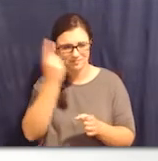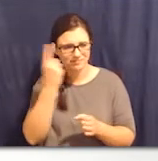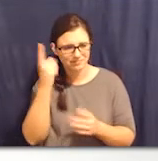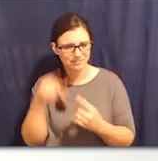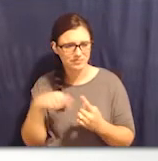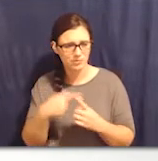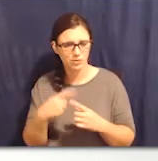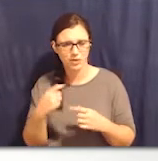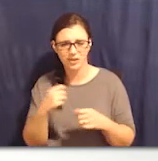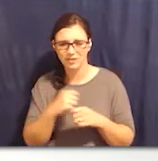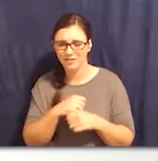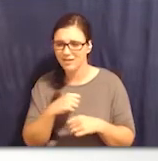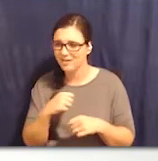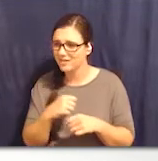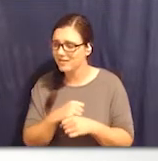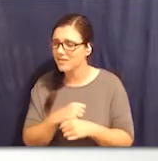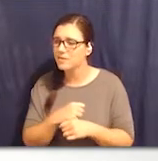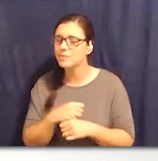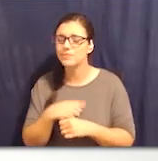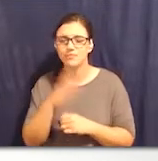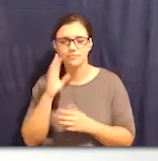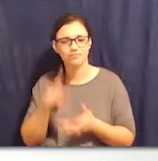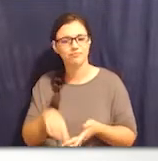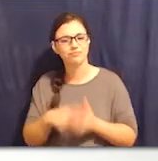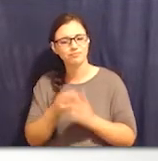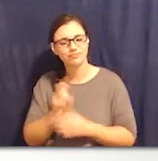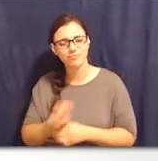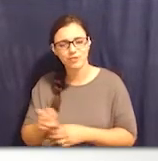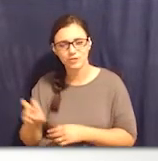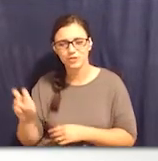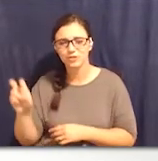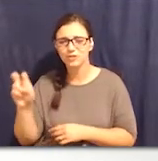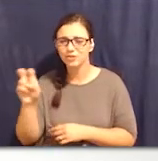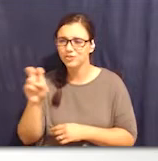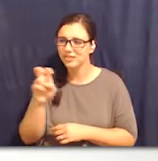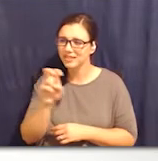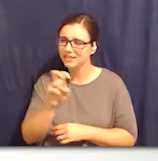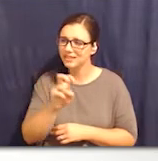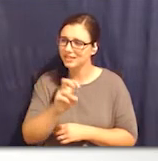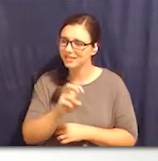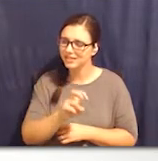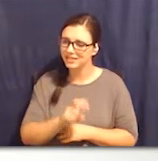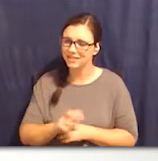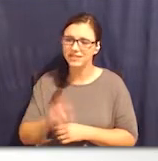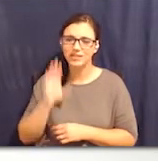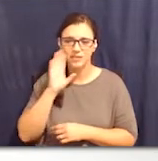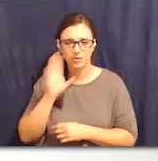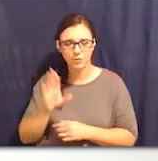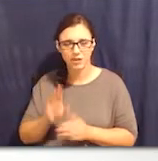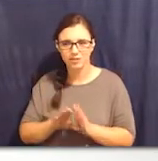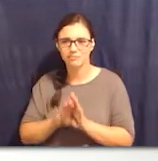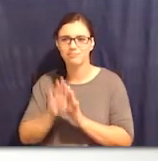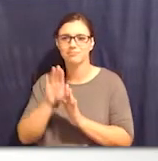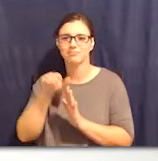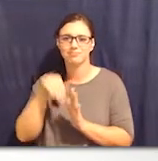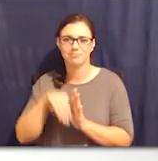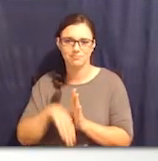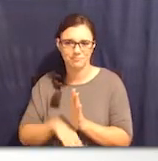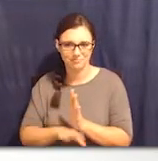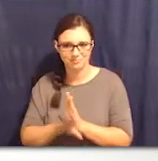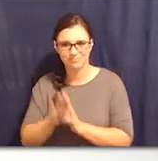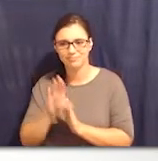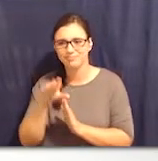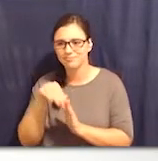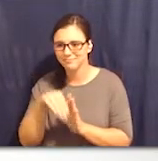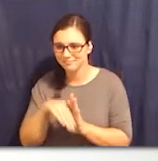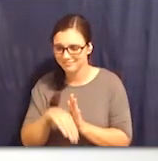and go on to win the fight. Embark on a journey that will